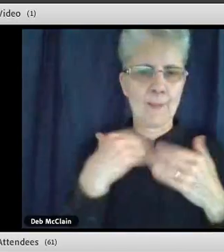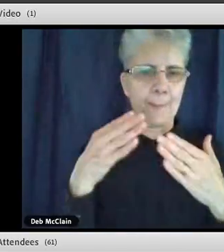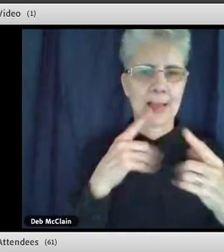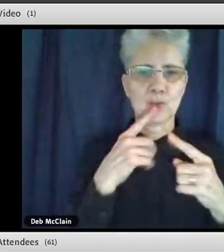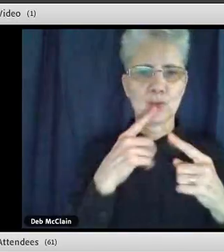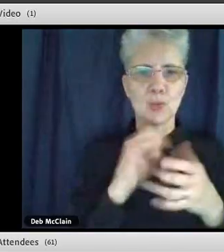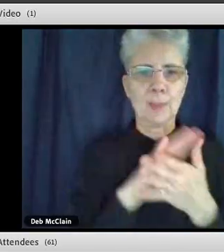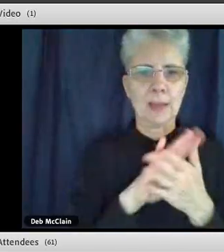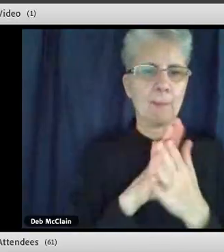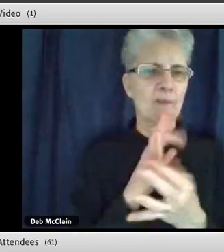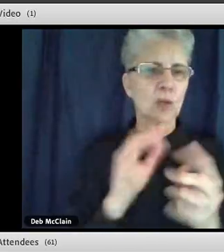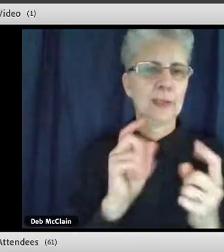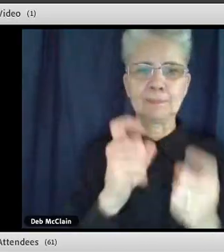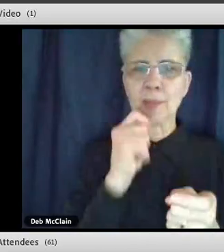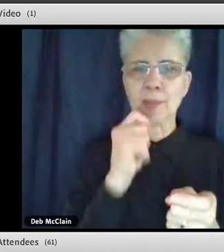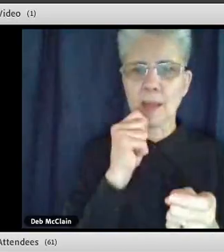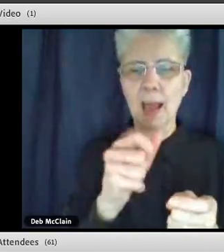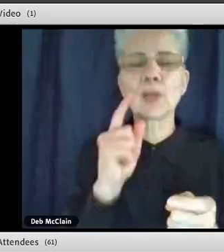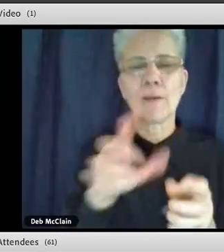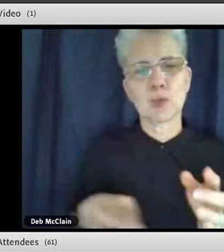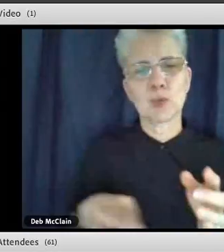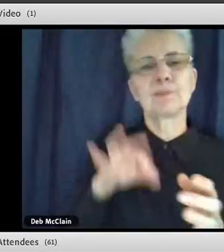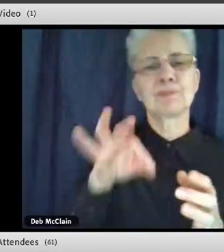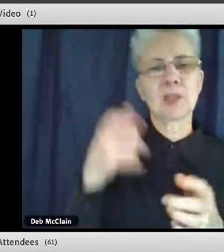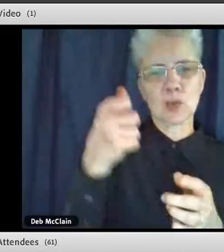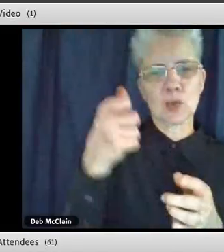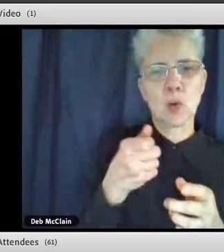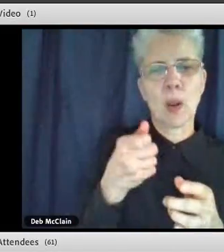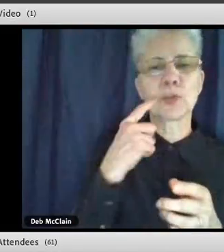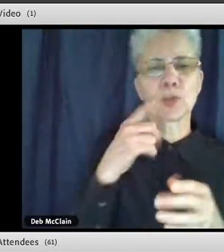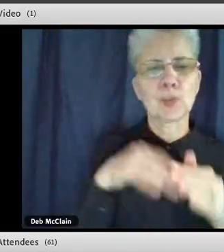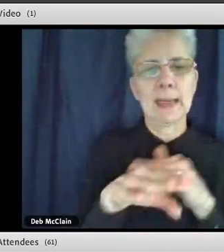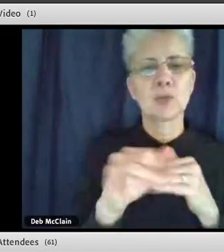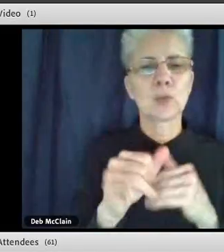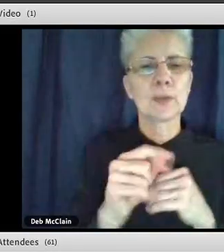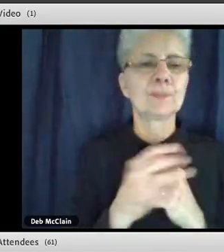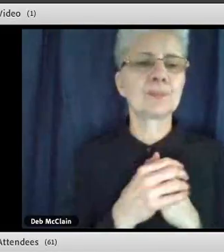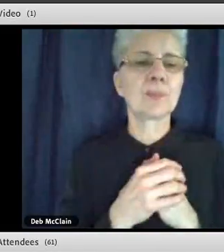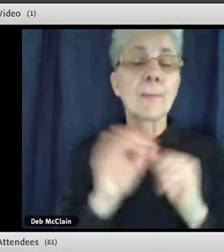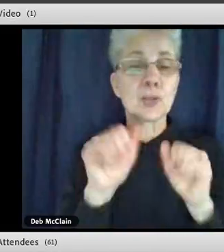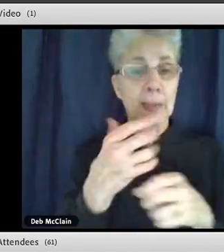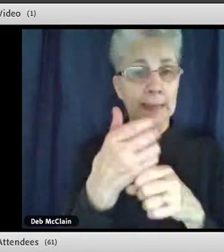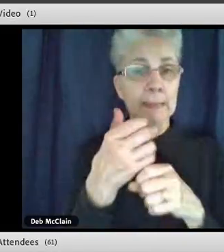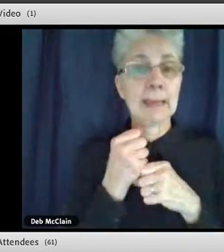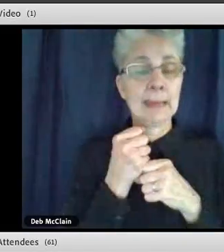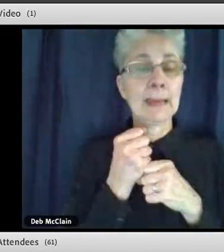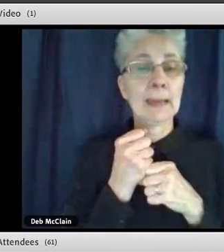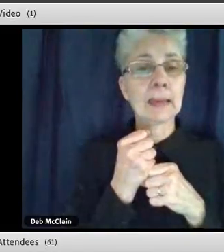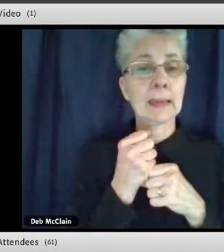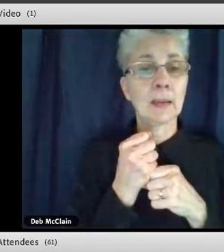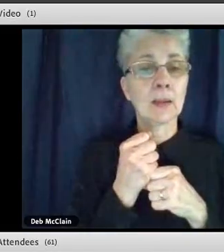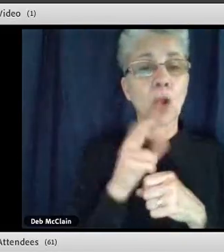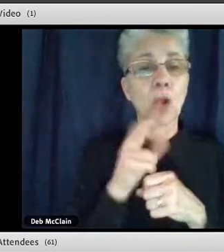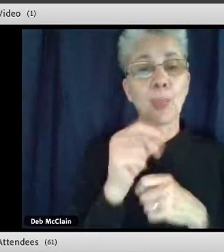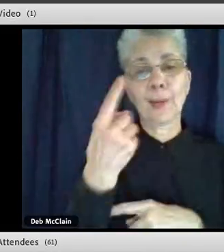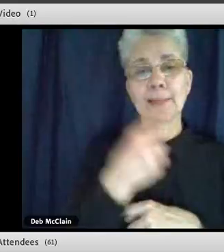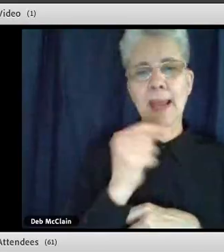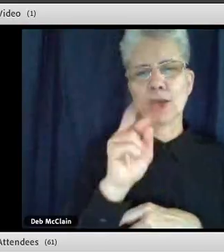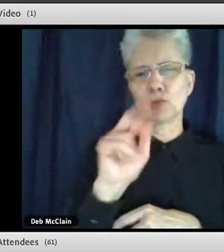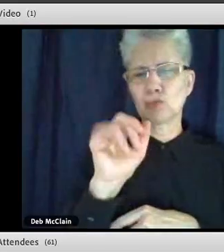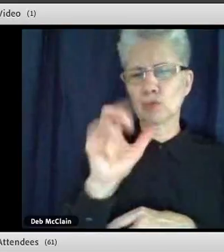free. So it's you have to subscribe to it to access it. But you can get a 30-day trial. Normally, I think